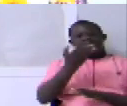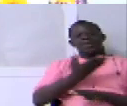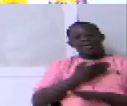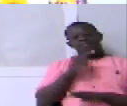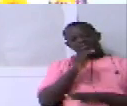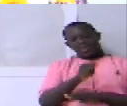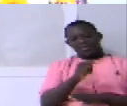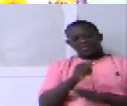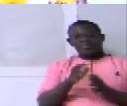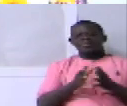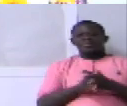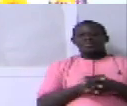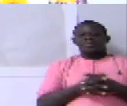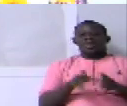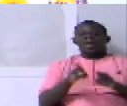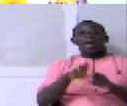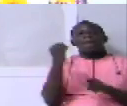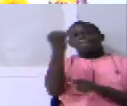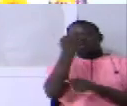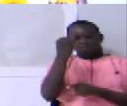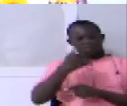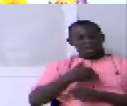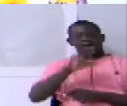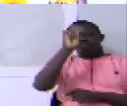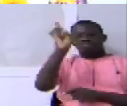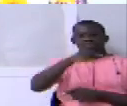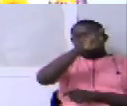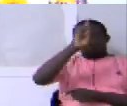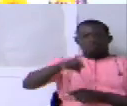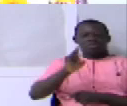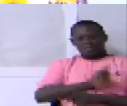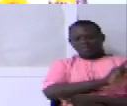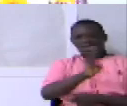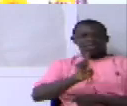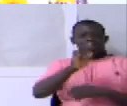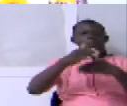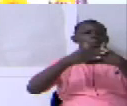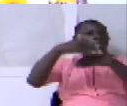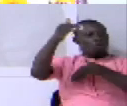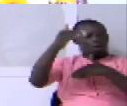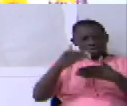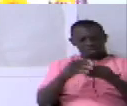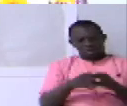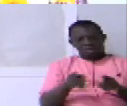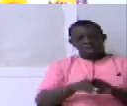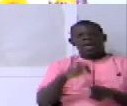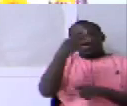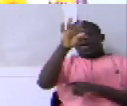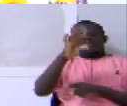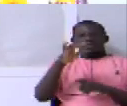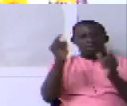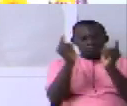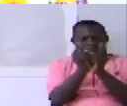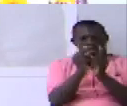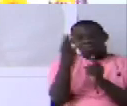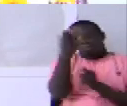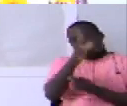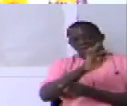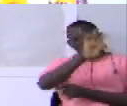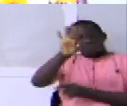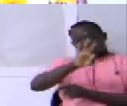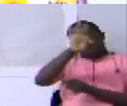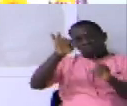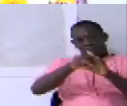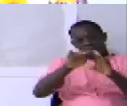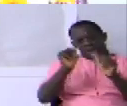koila malako tonya iya mfatanye. Because I wronged them a lot. Kato nye tonya mbakele. Maybe their family members were not aware of it.